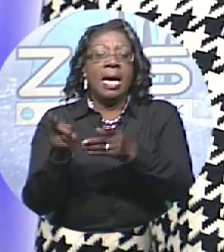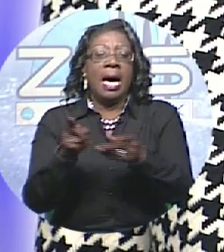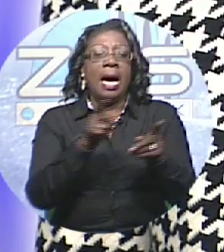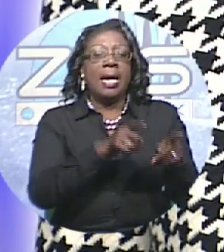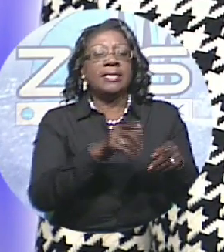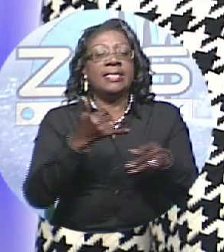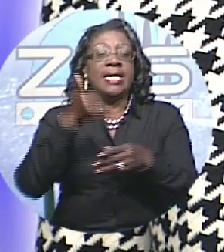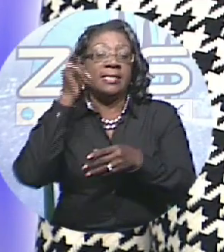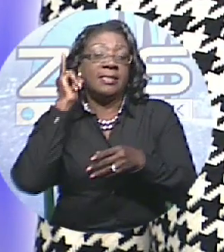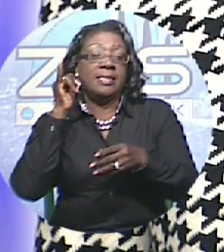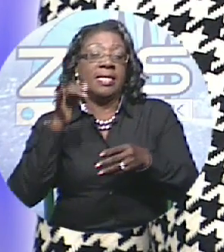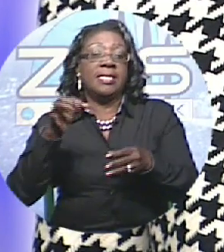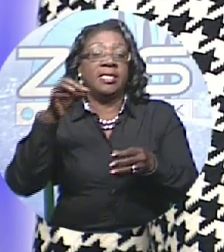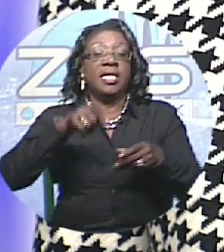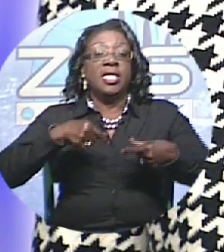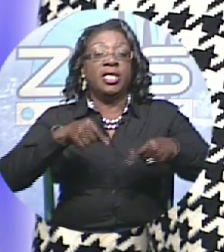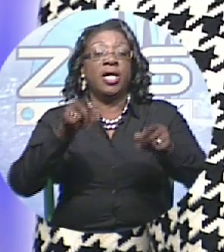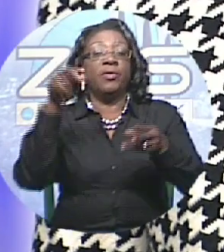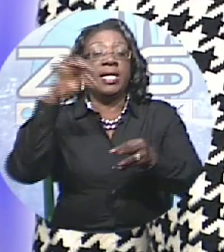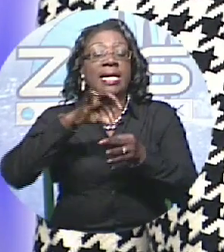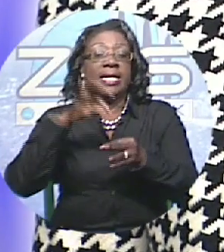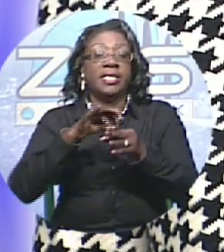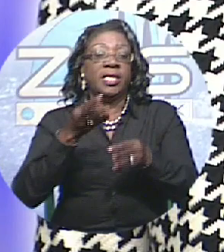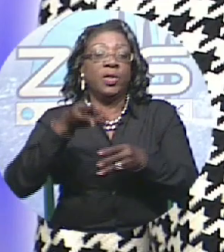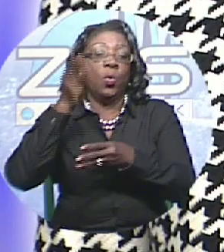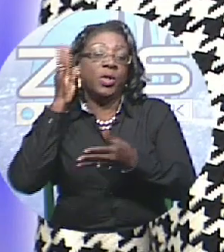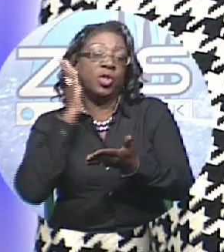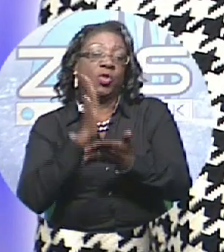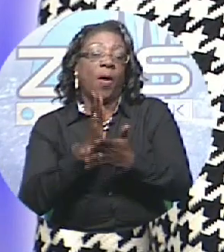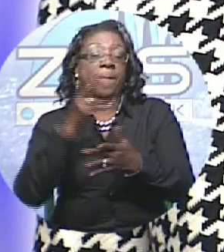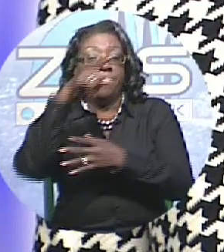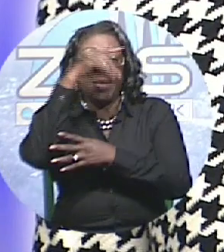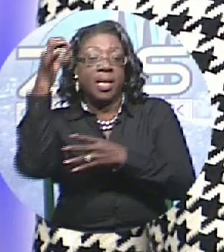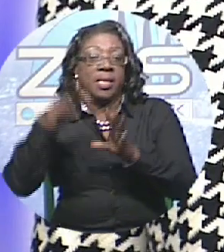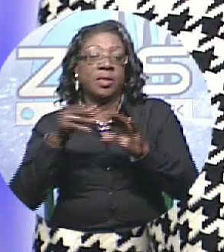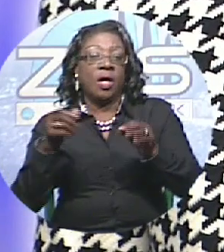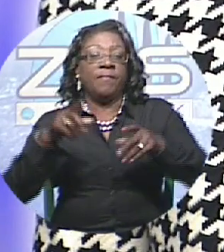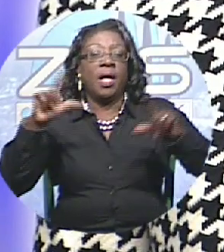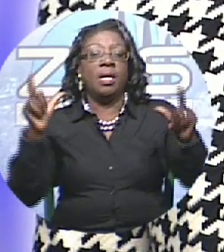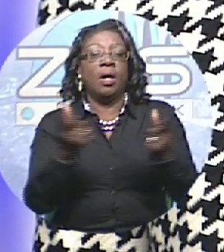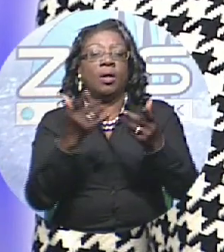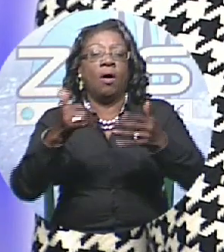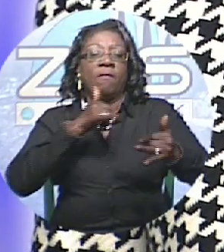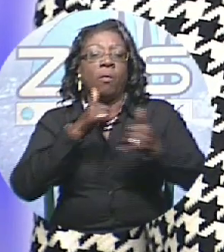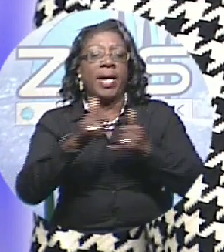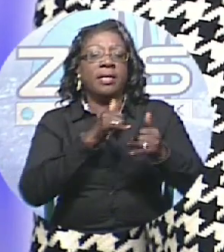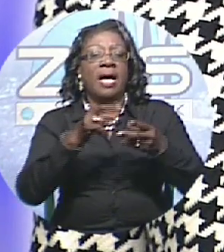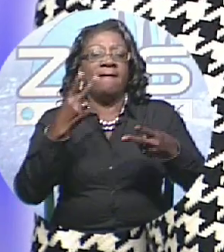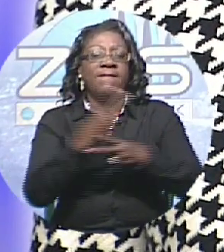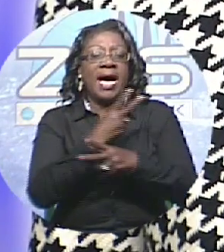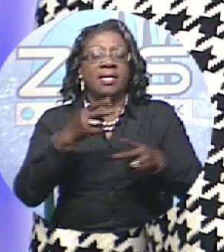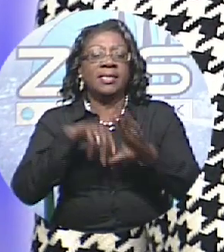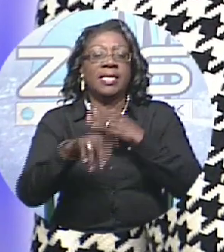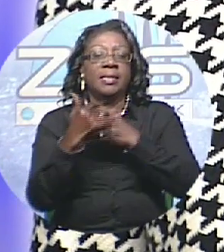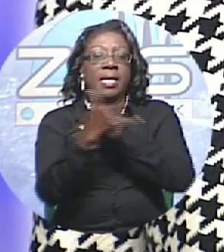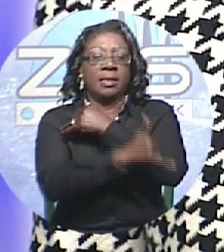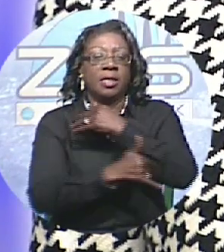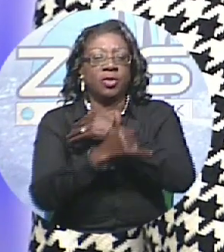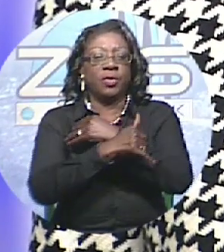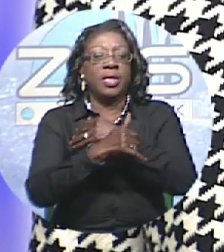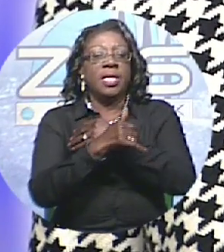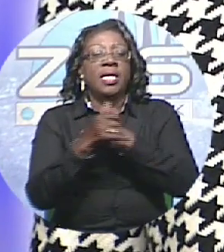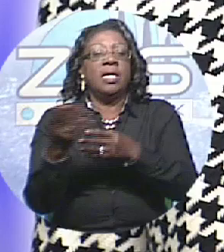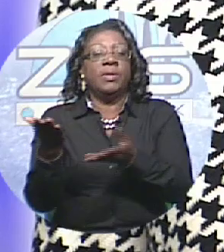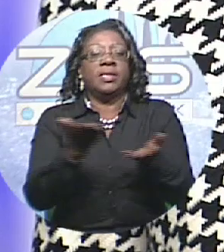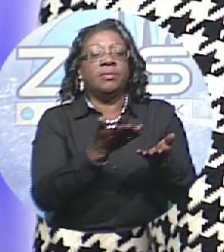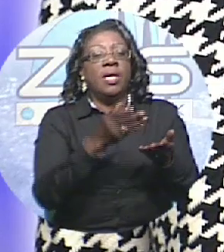election was derailed amidst protest. Foreign Affairs Minister the Honorable Fred Mitchell was in Haiti last week, and he says he was briefed by